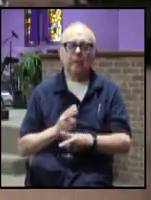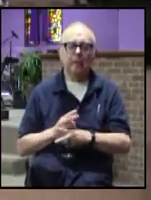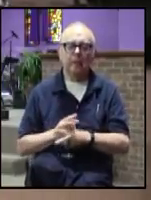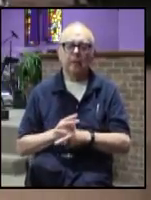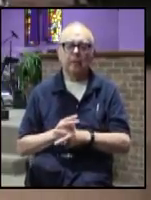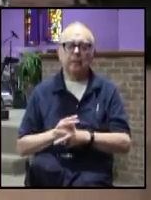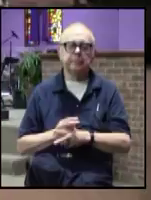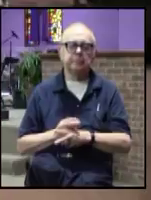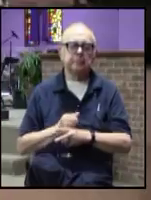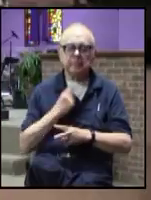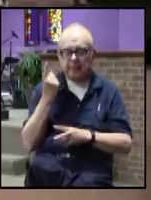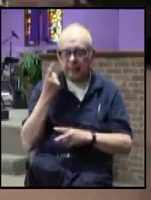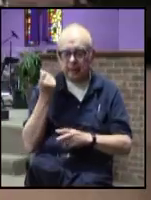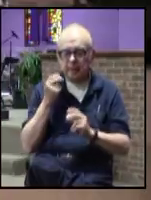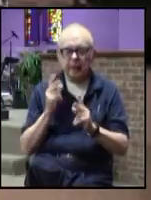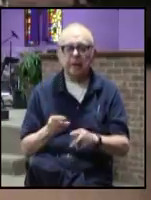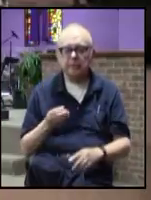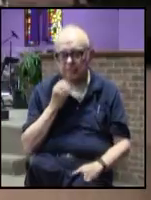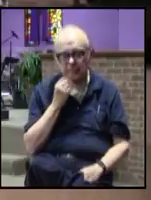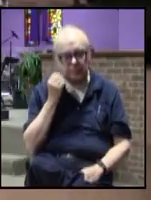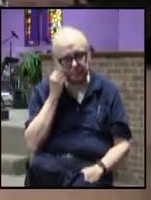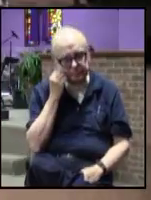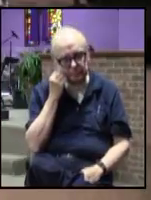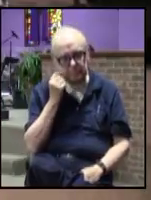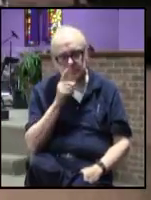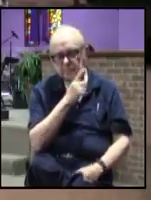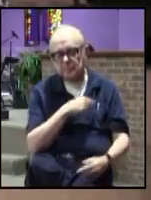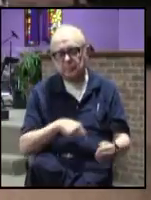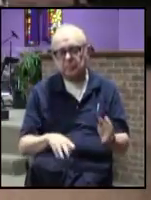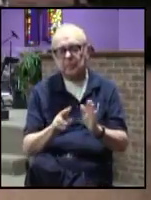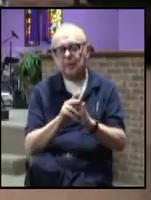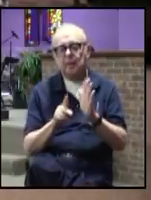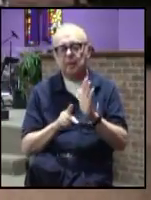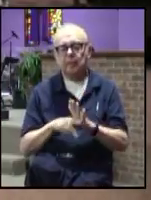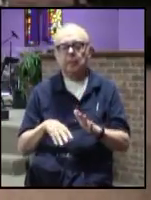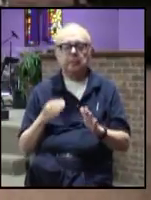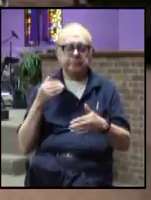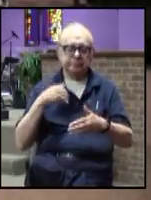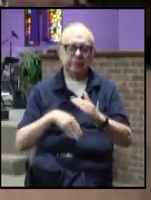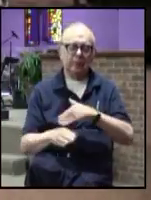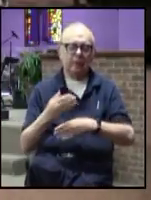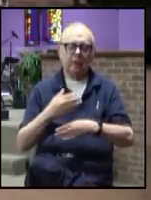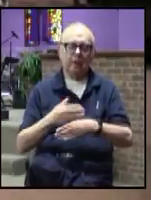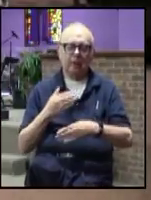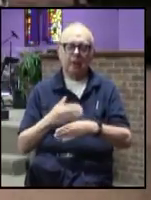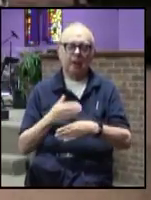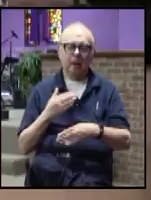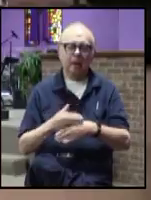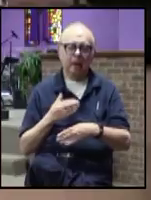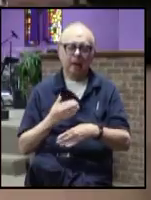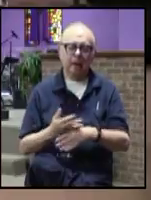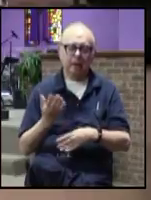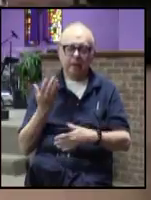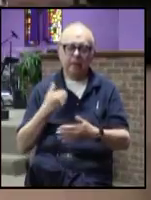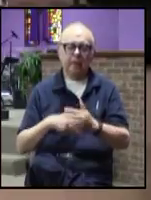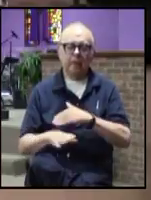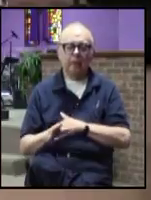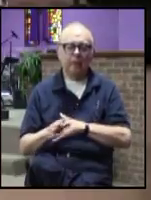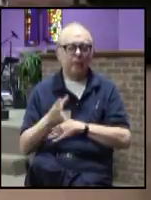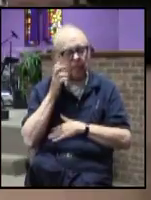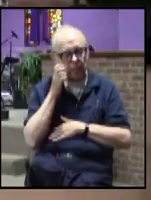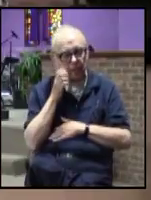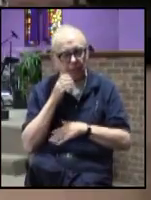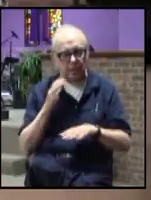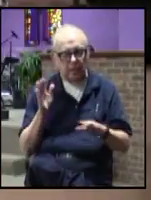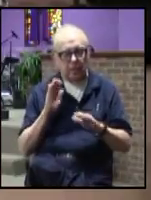in the driveway, so she doesn't think anybody's home. So she comes around back, climbs in the window, and as she was getting